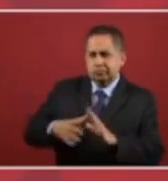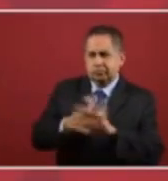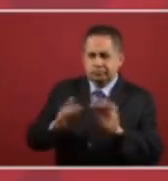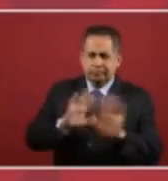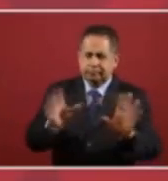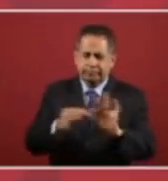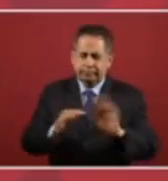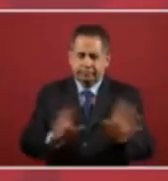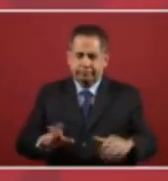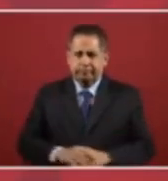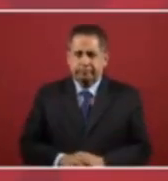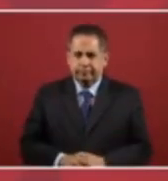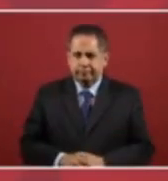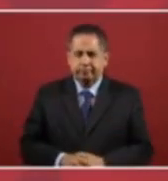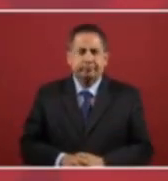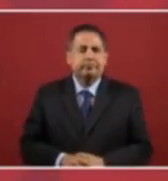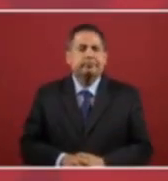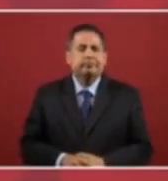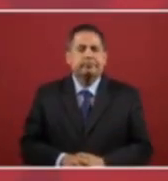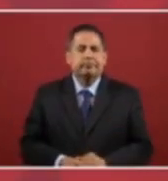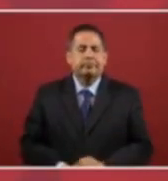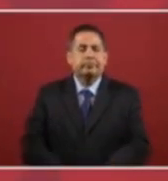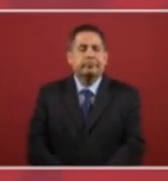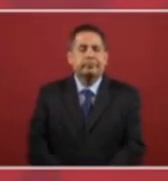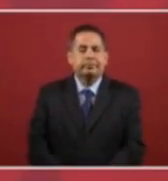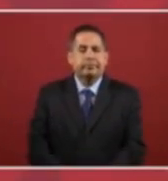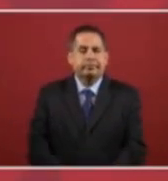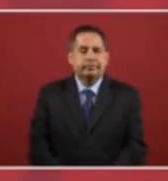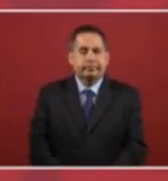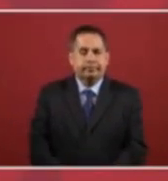No, it's already been done. No, that's more complicated.